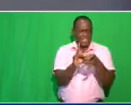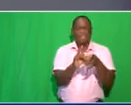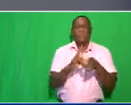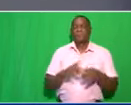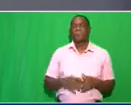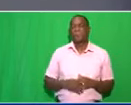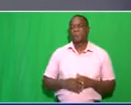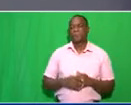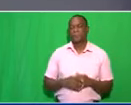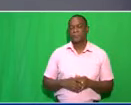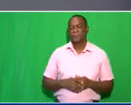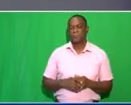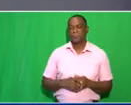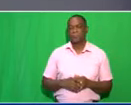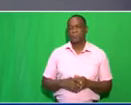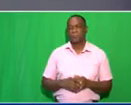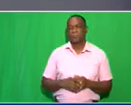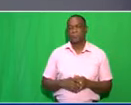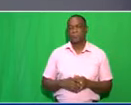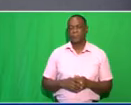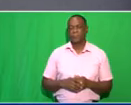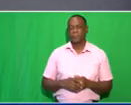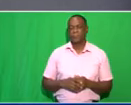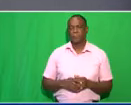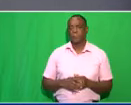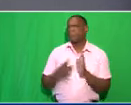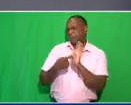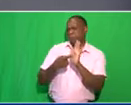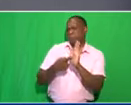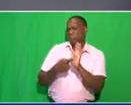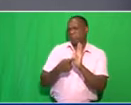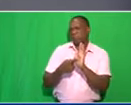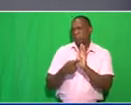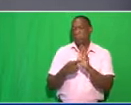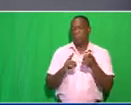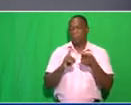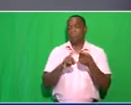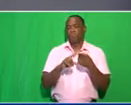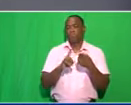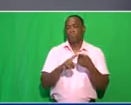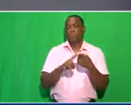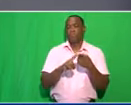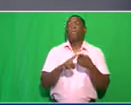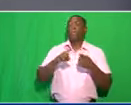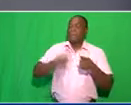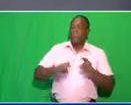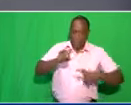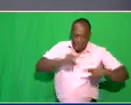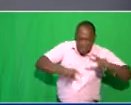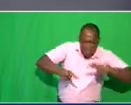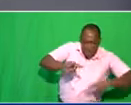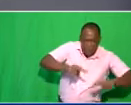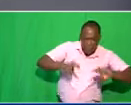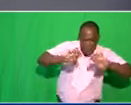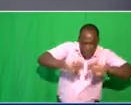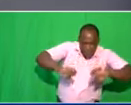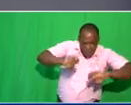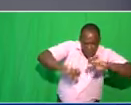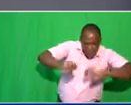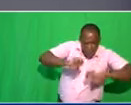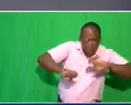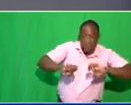one of the things, or a few of the things that were mentioned, 1, monitor and evaluate the training provided